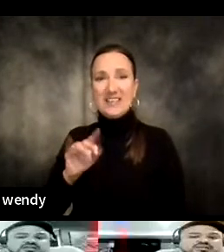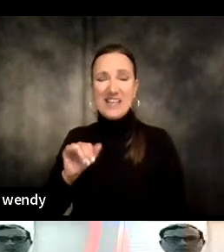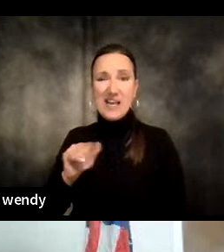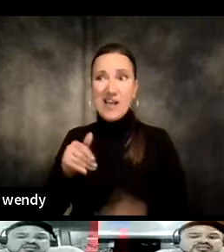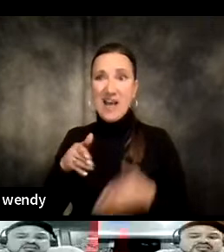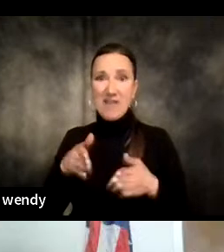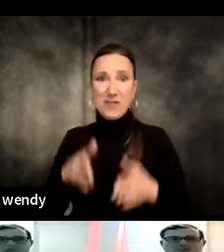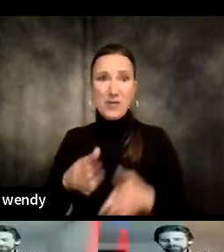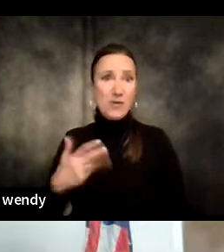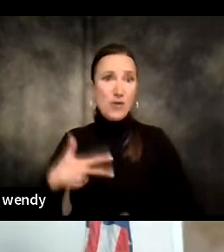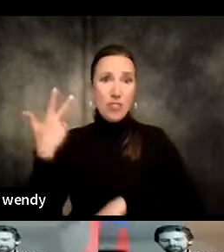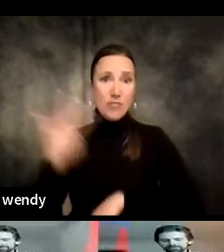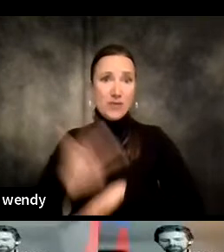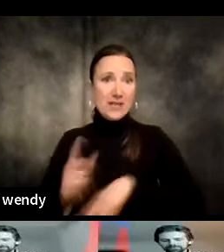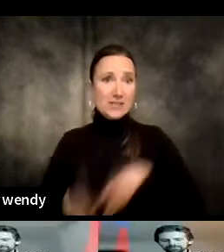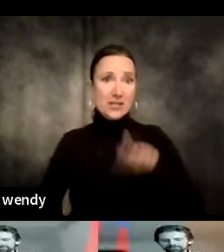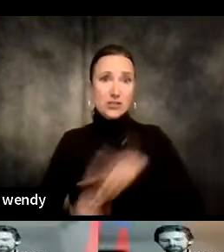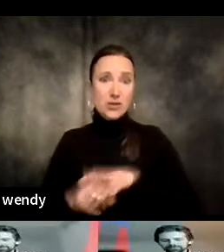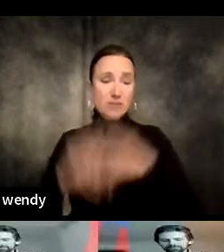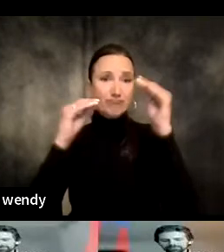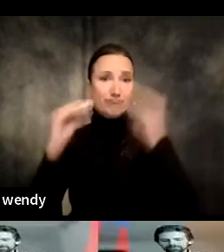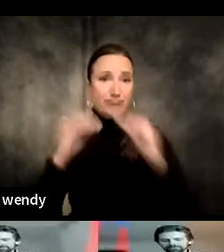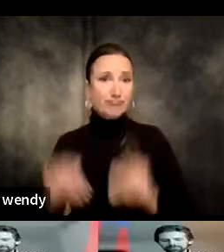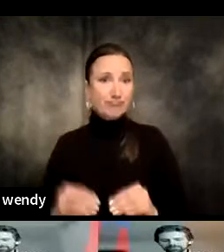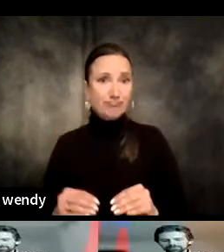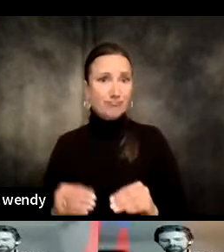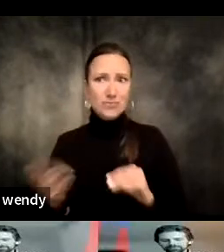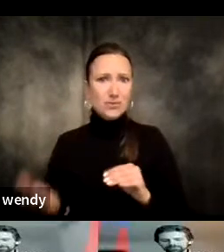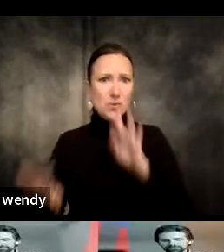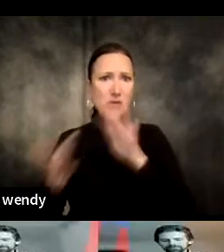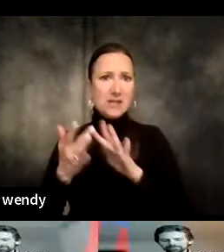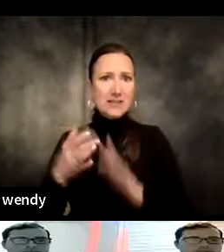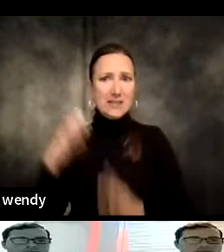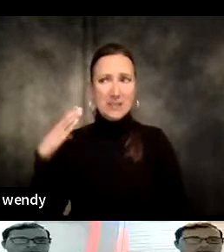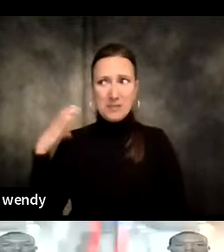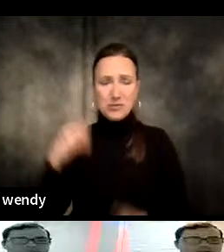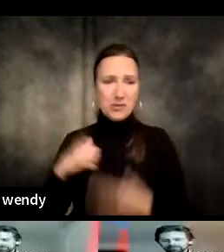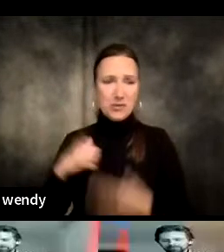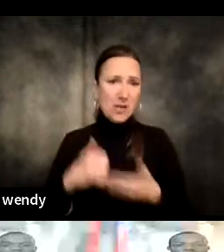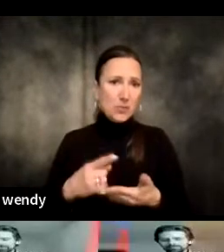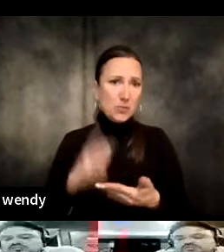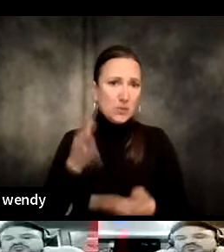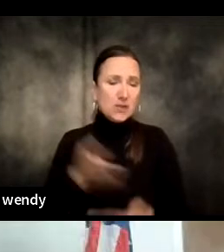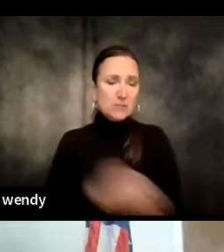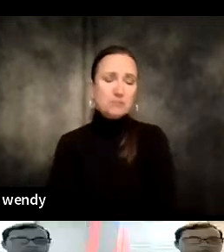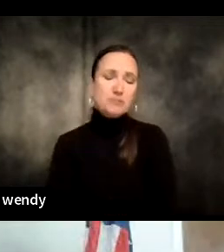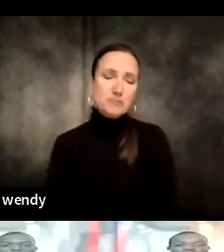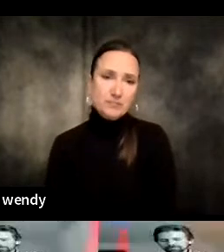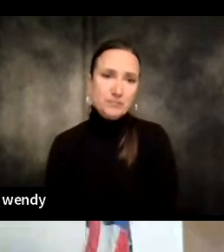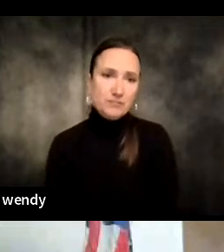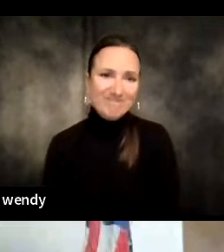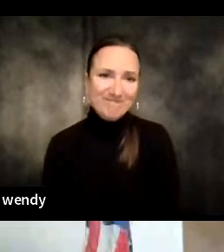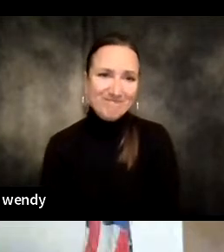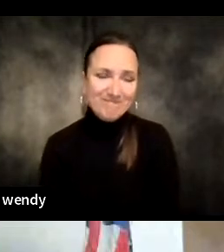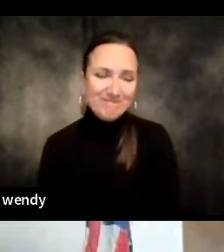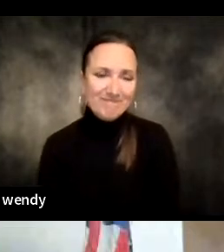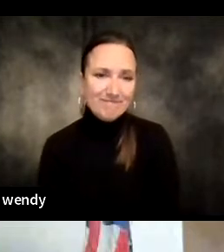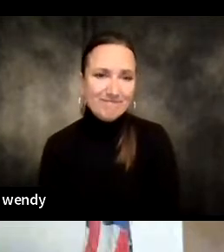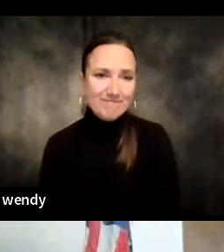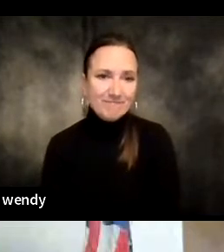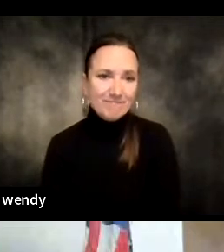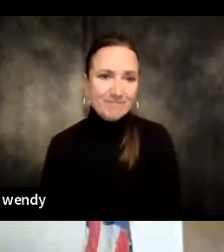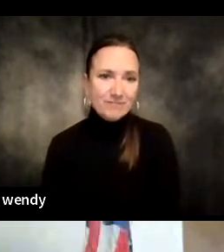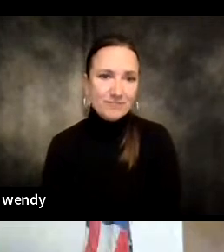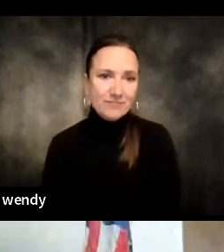days. So if you need any assistance with that, feel free to reach out to your commissioner and we can help get you on the right path to address some of those